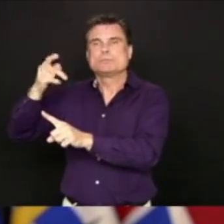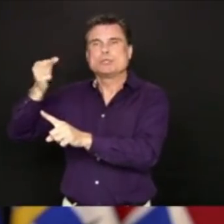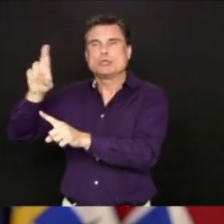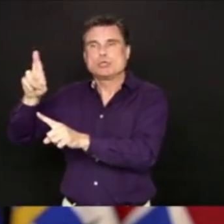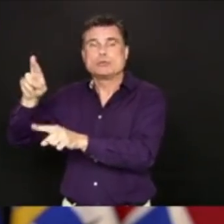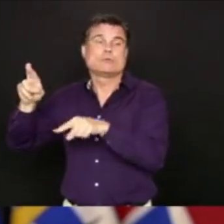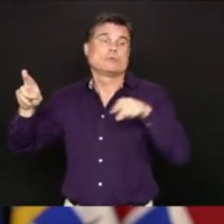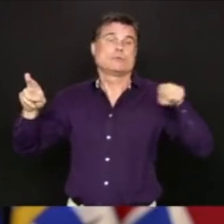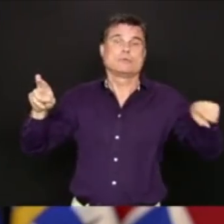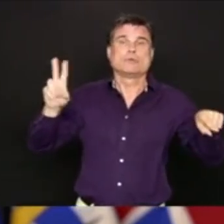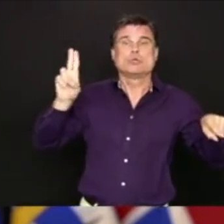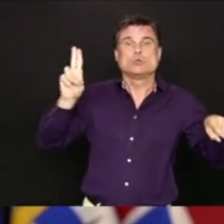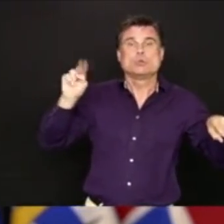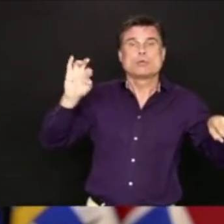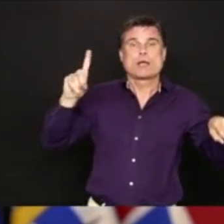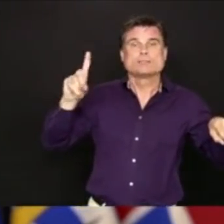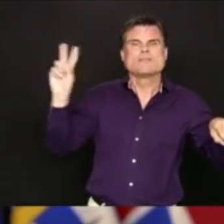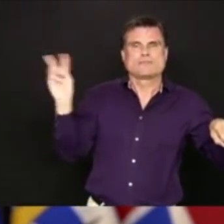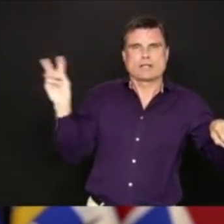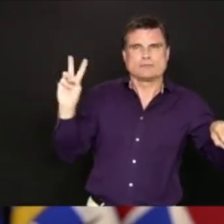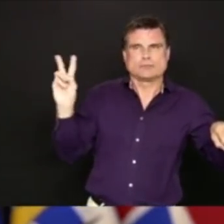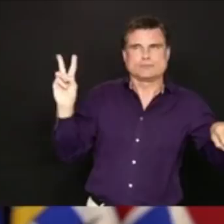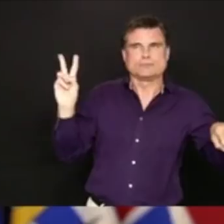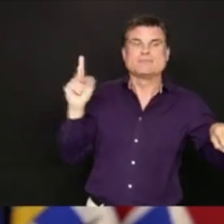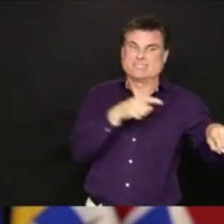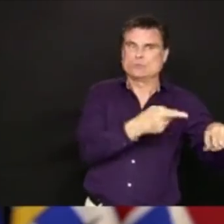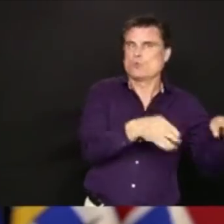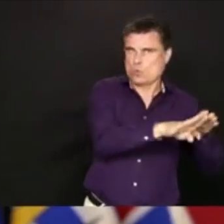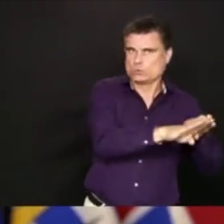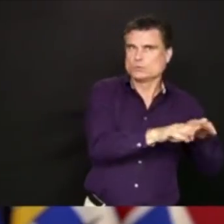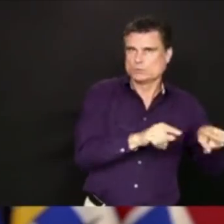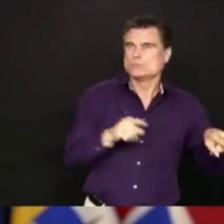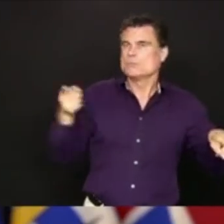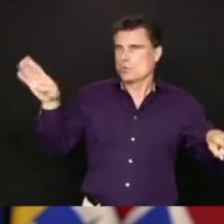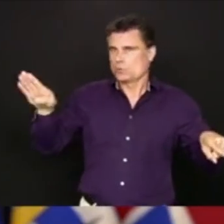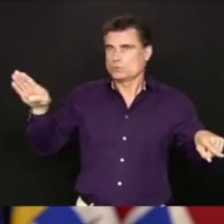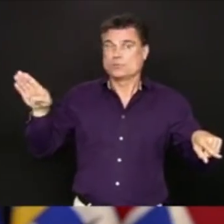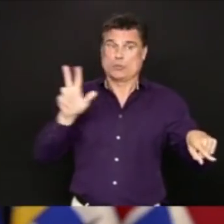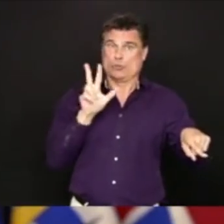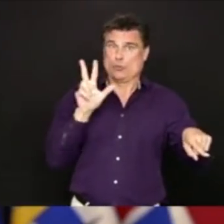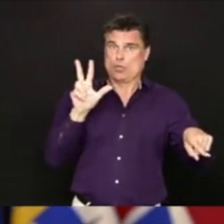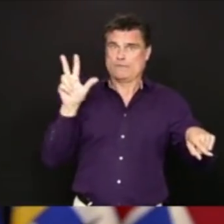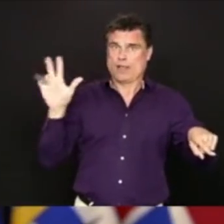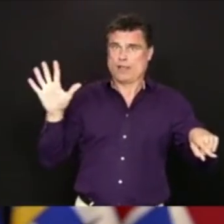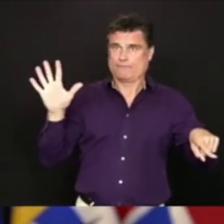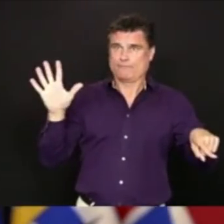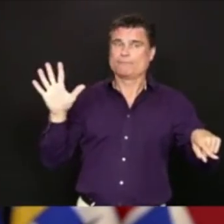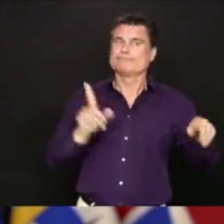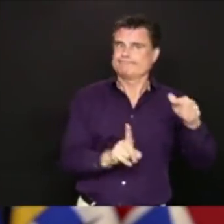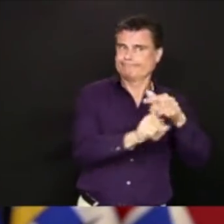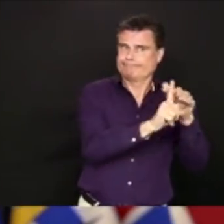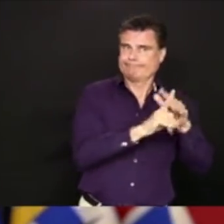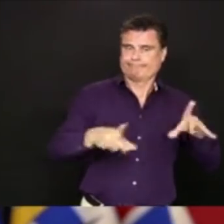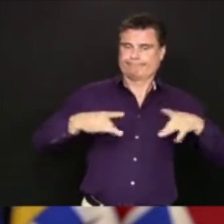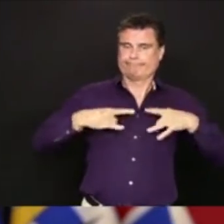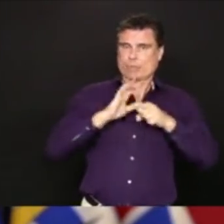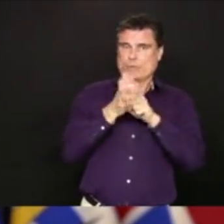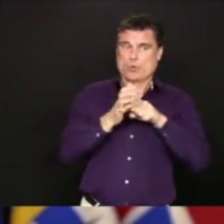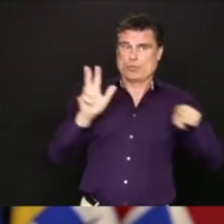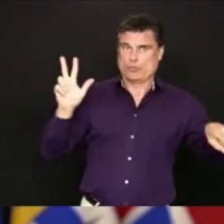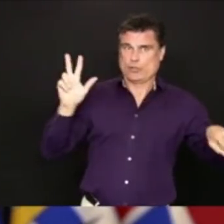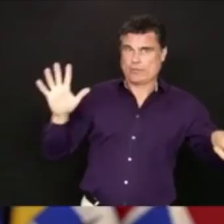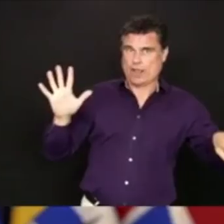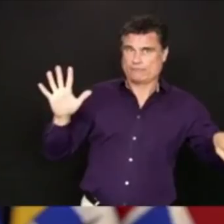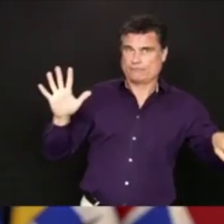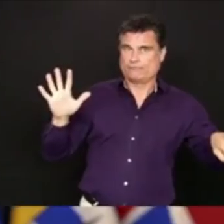ago, remains at 35 cases positive there. And we are now up to 11 positive cases that are associated with